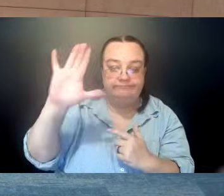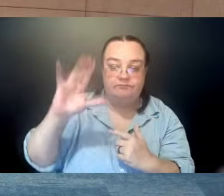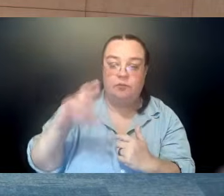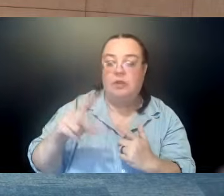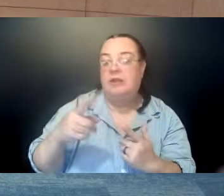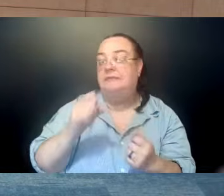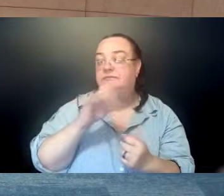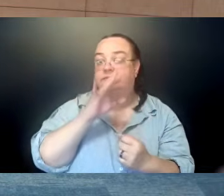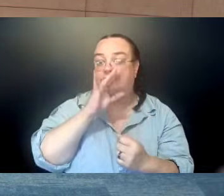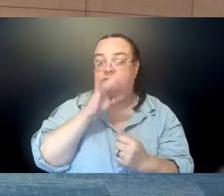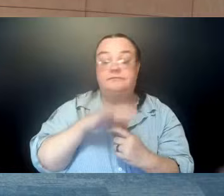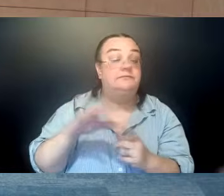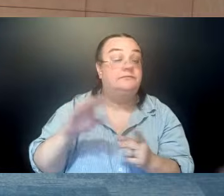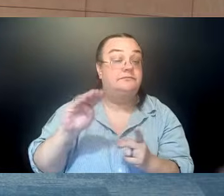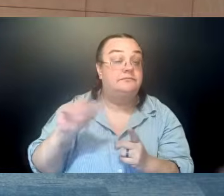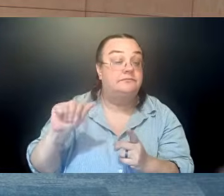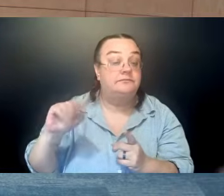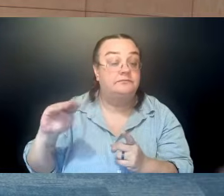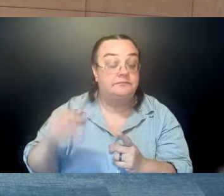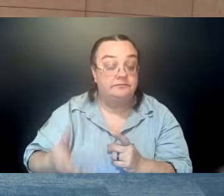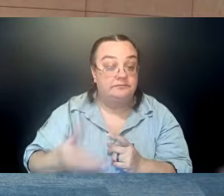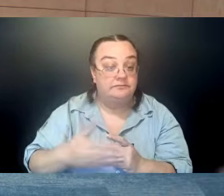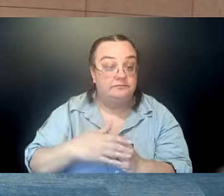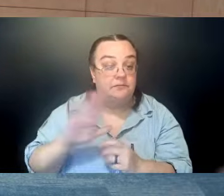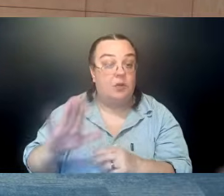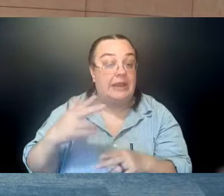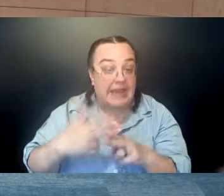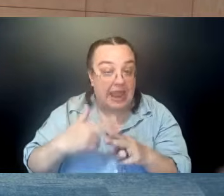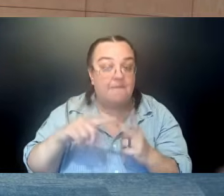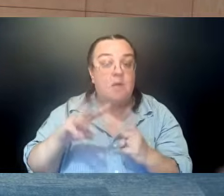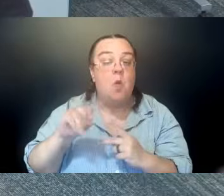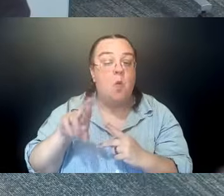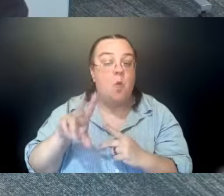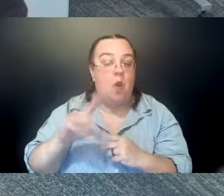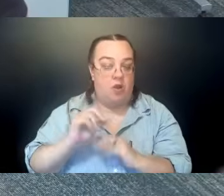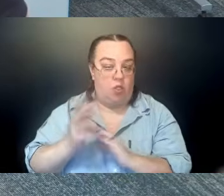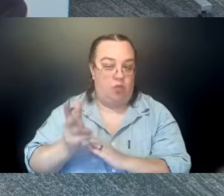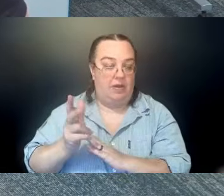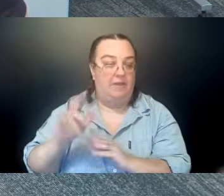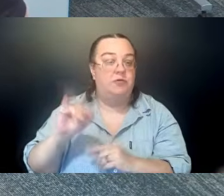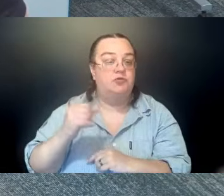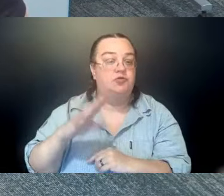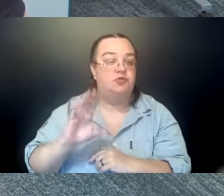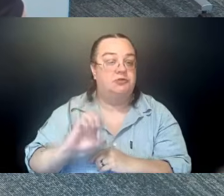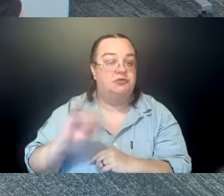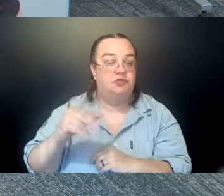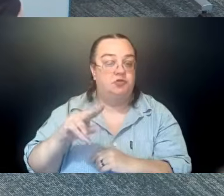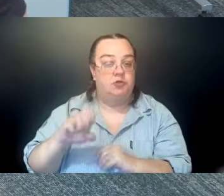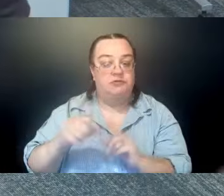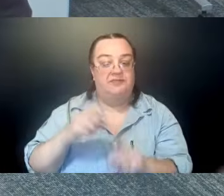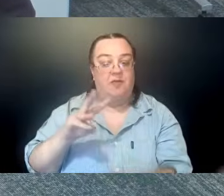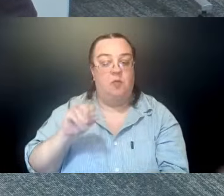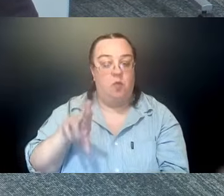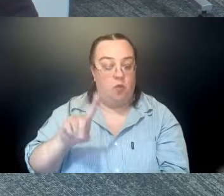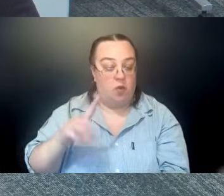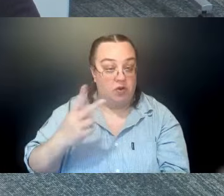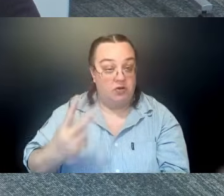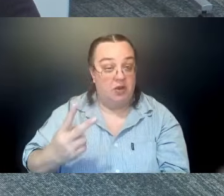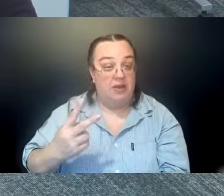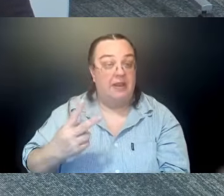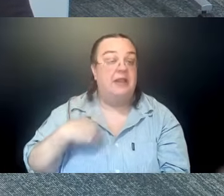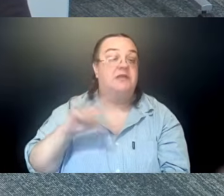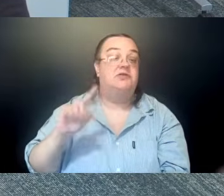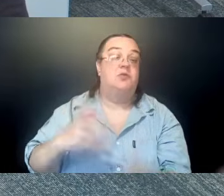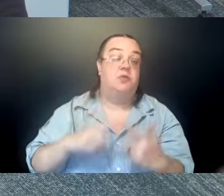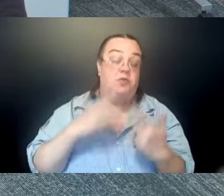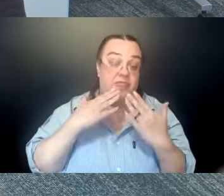out. Ma'am, your name, your ward, and you have 3 minutes. Joyce Jones, Ward 2. I just wanted to thank the